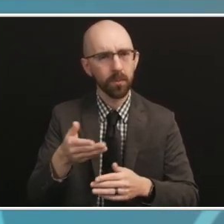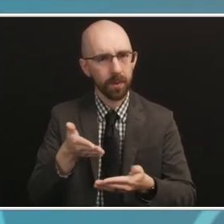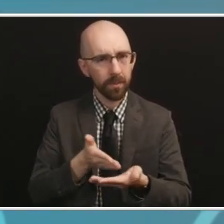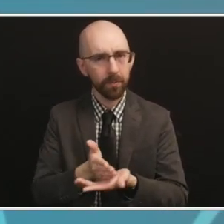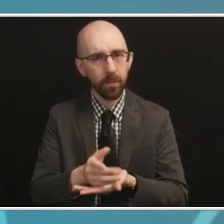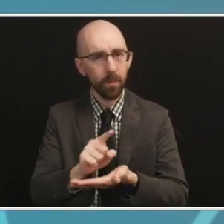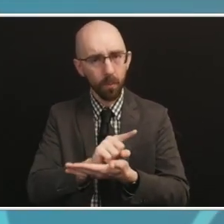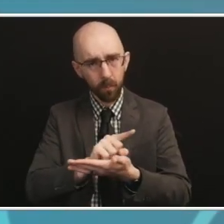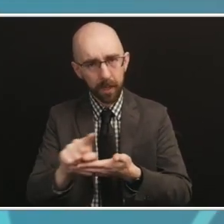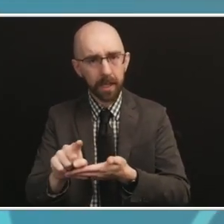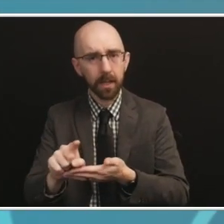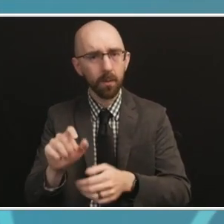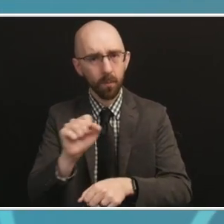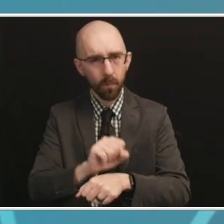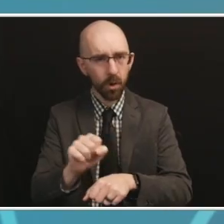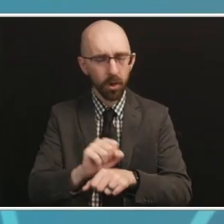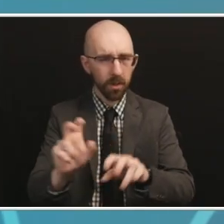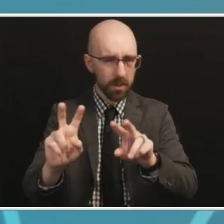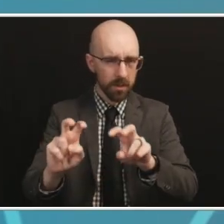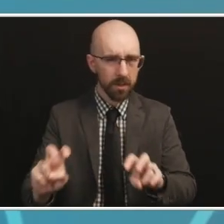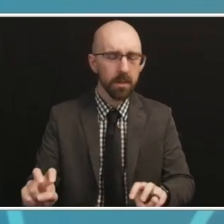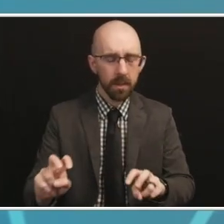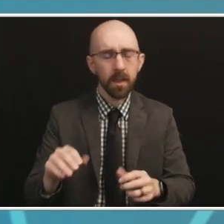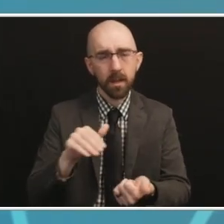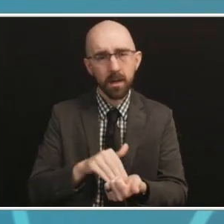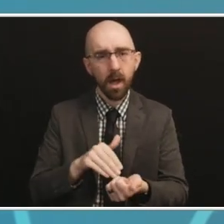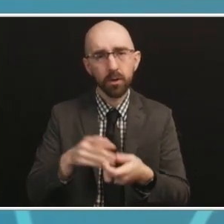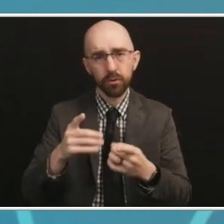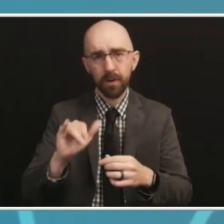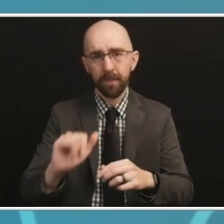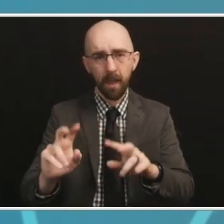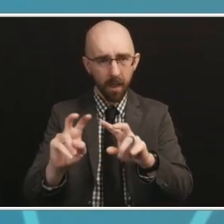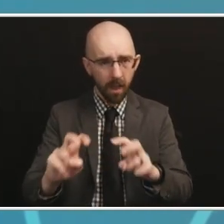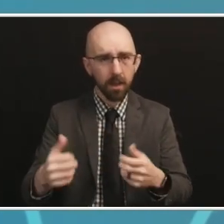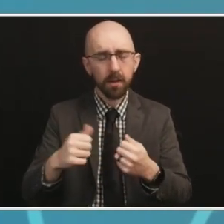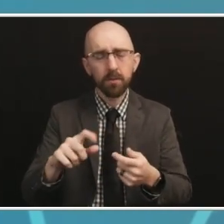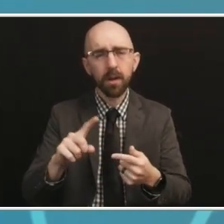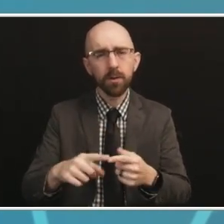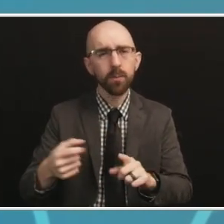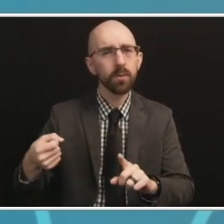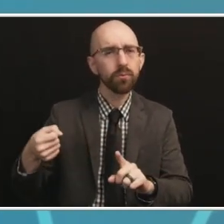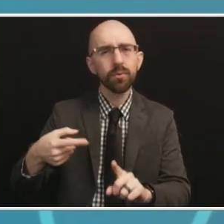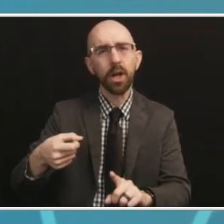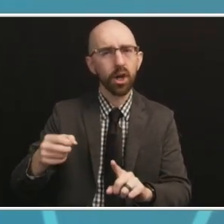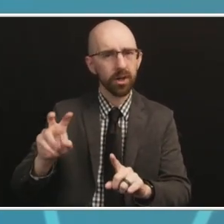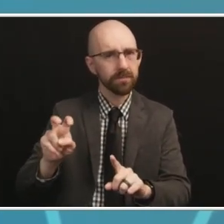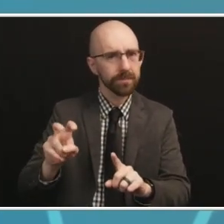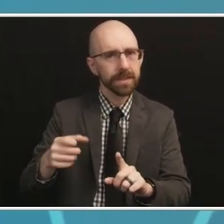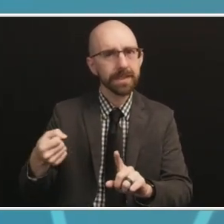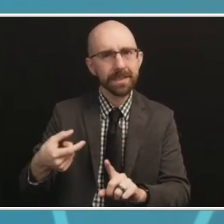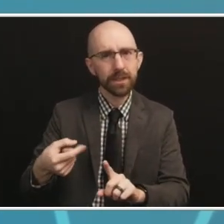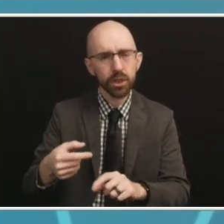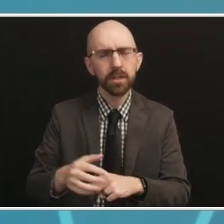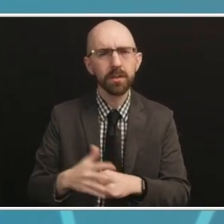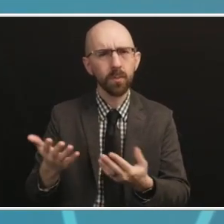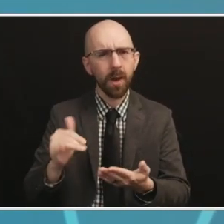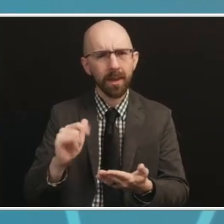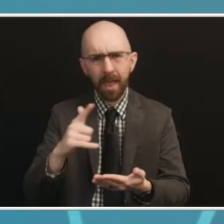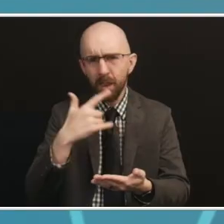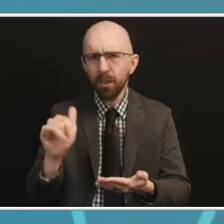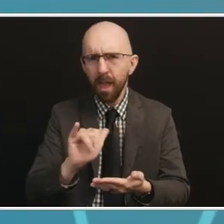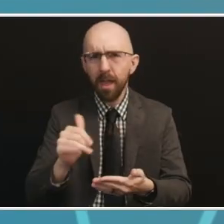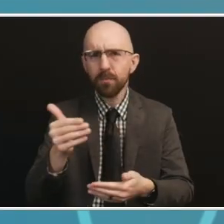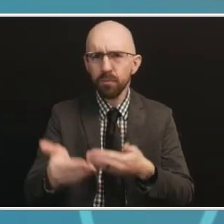week-long workup, and doctors during this workup tried to trigger a seizure. What did that look like, that process of trying to